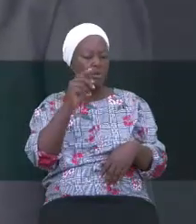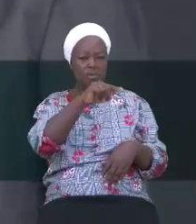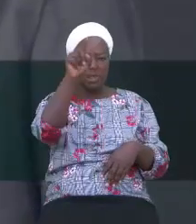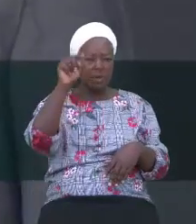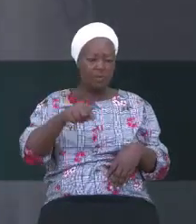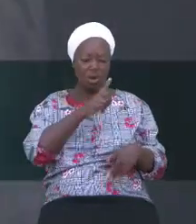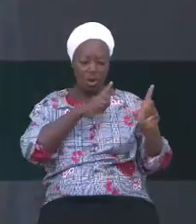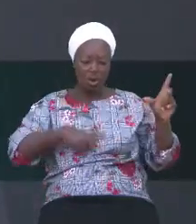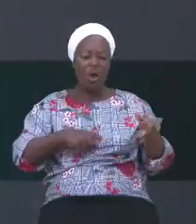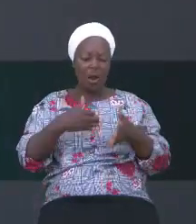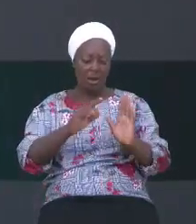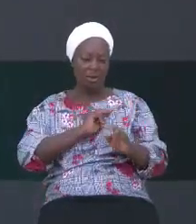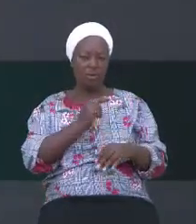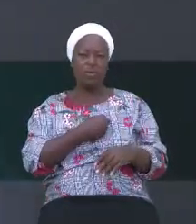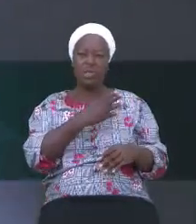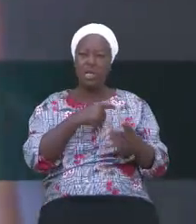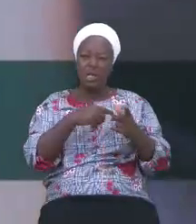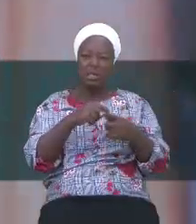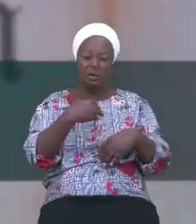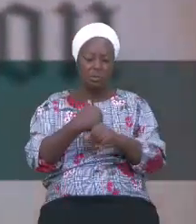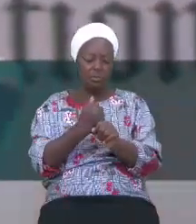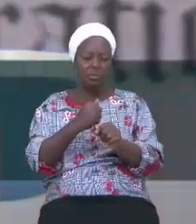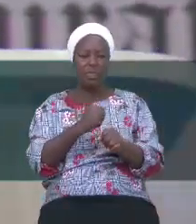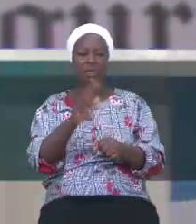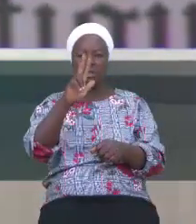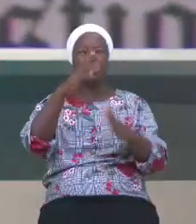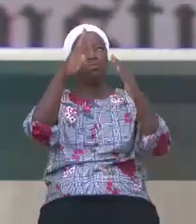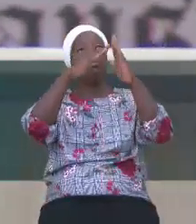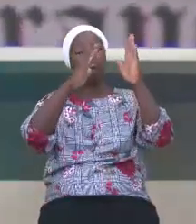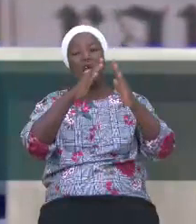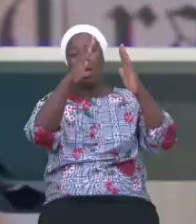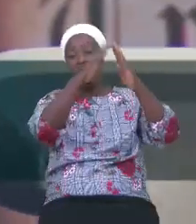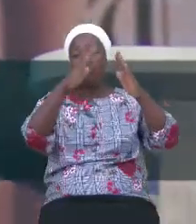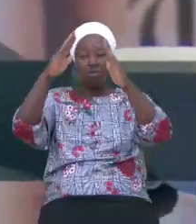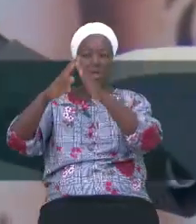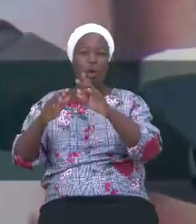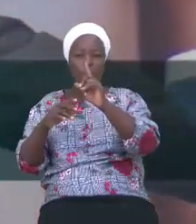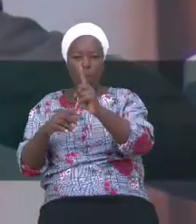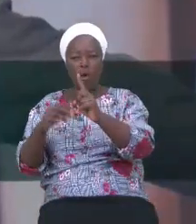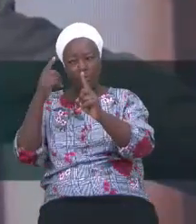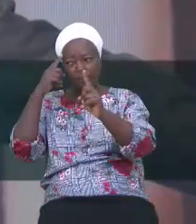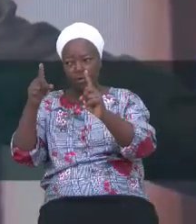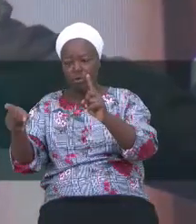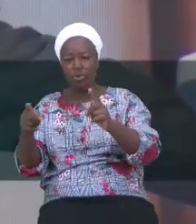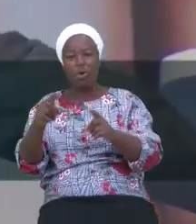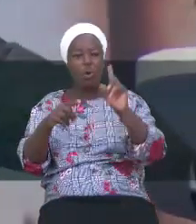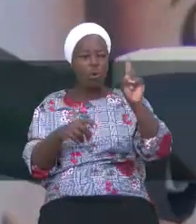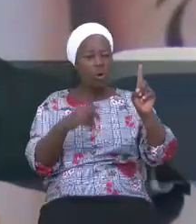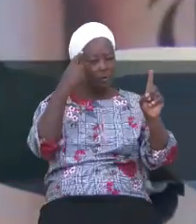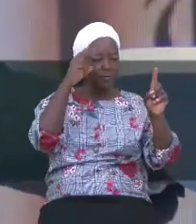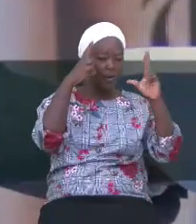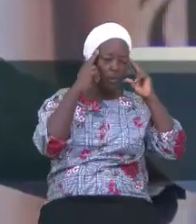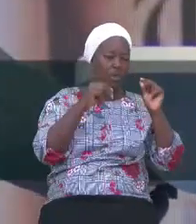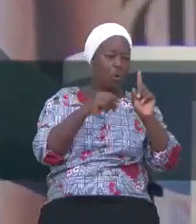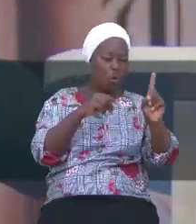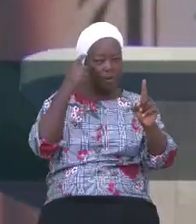permit us, and we'll make three tabernacles. One for you, one for Moses, one